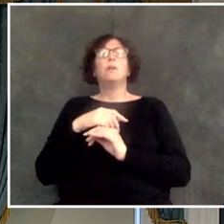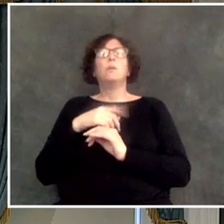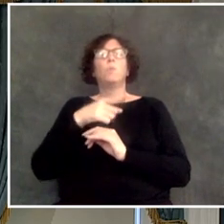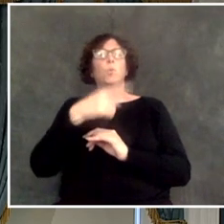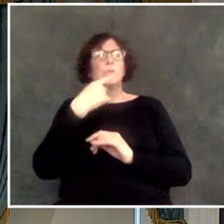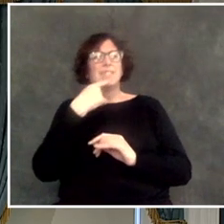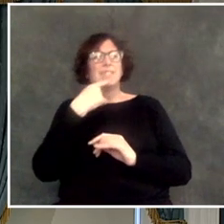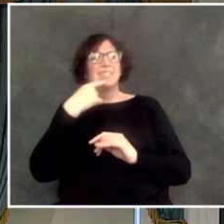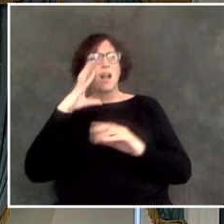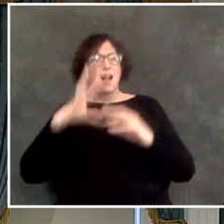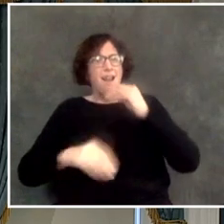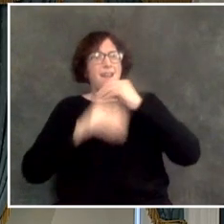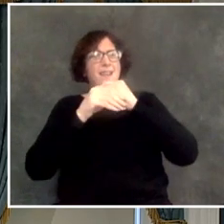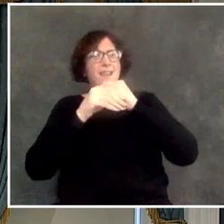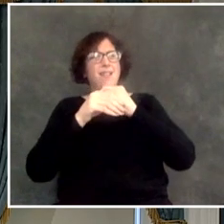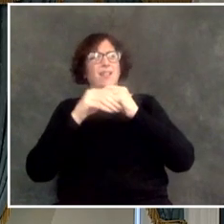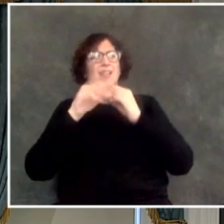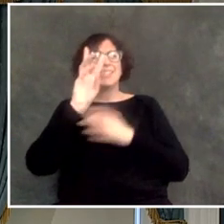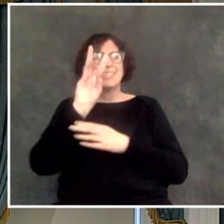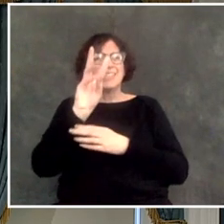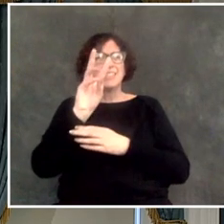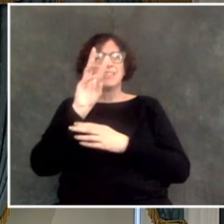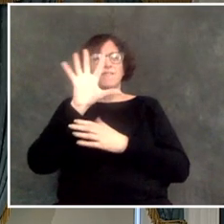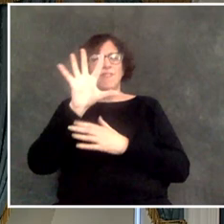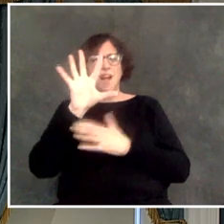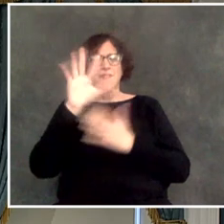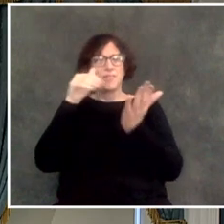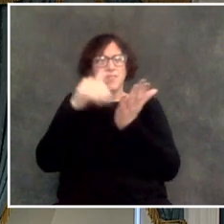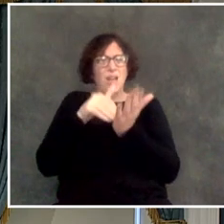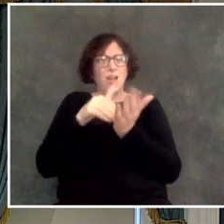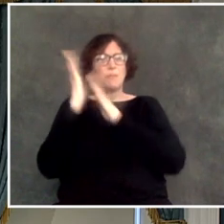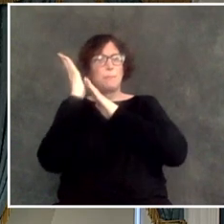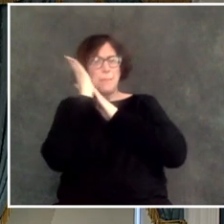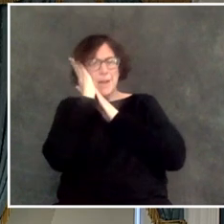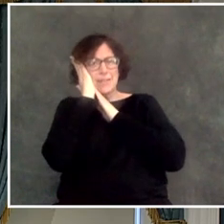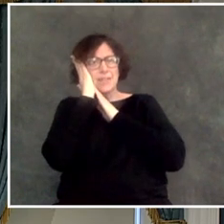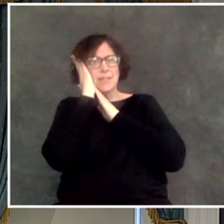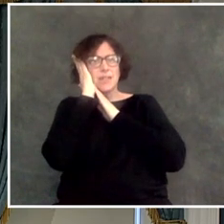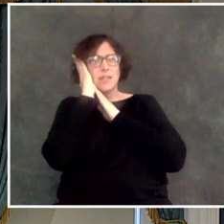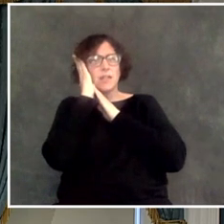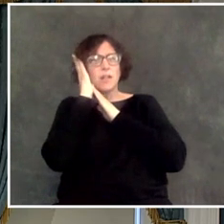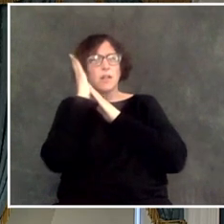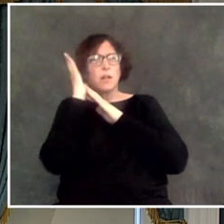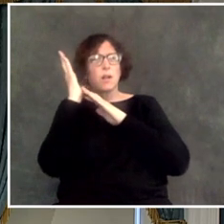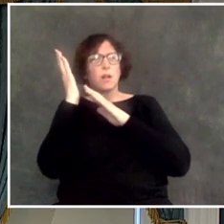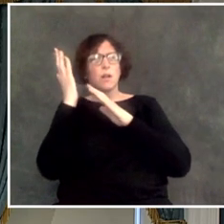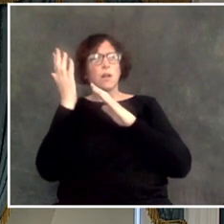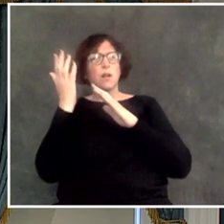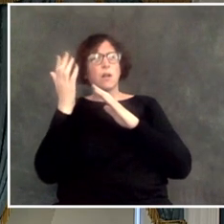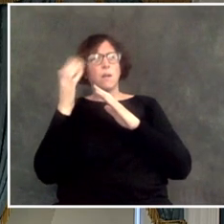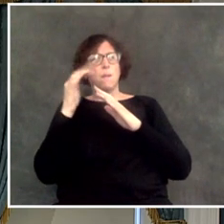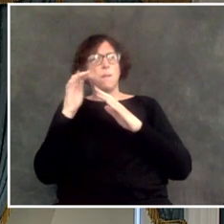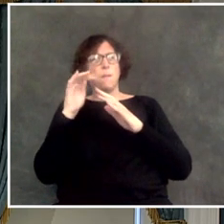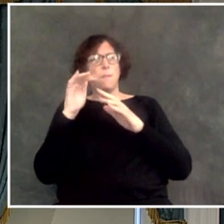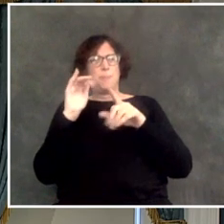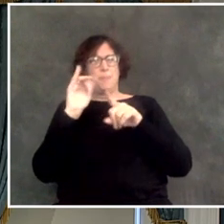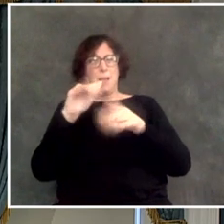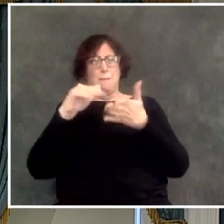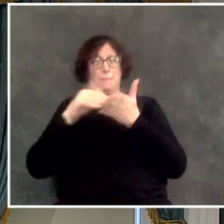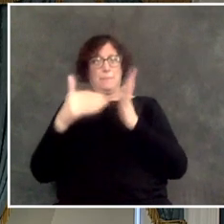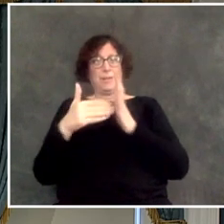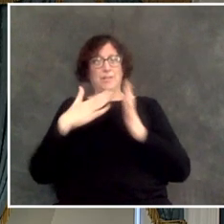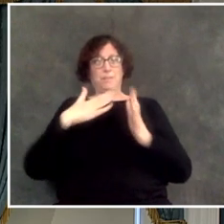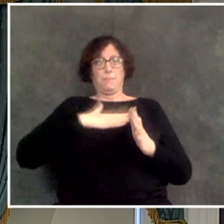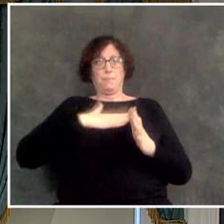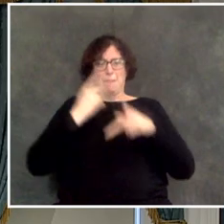another 65,000 beds. We would still really need to be past peak hospitalizations for 2 months with no one recovering